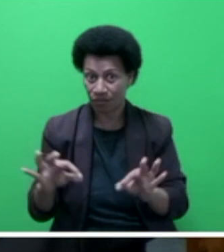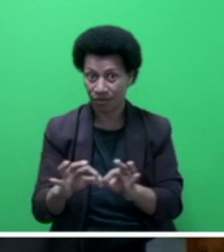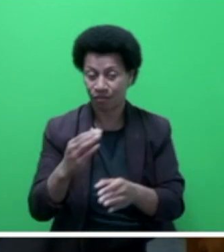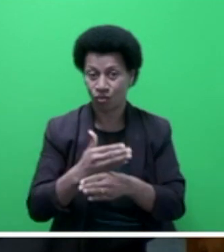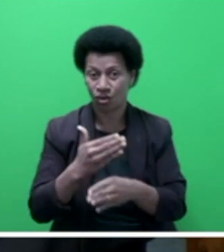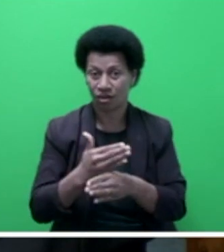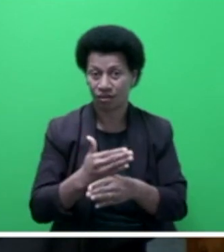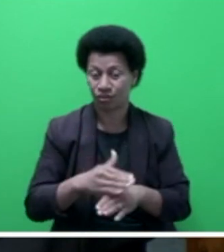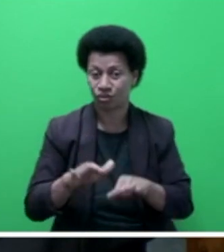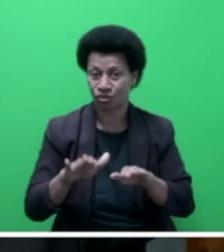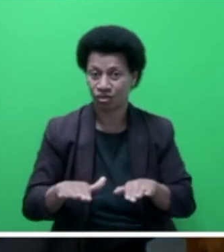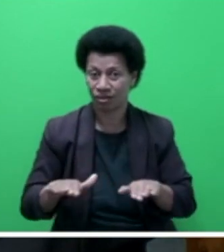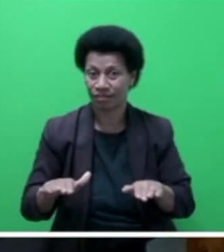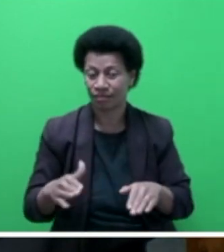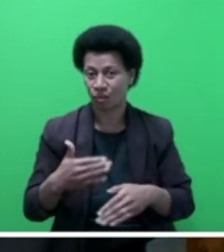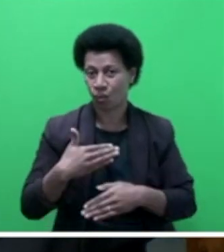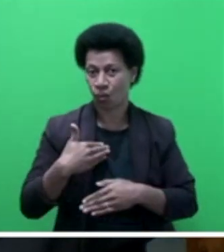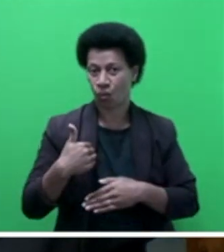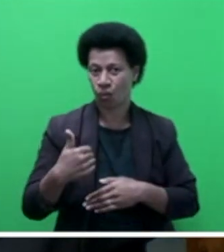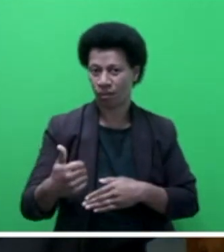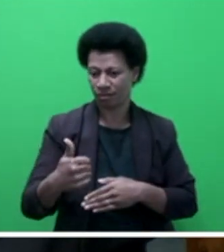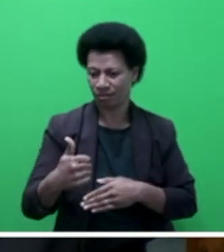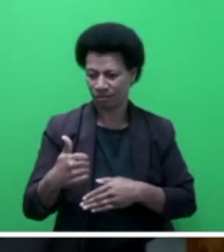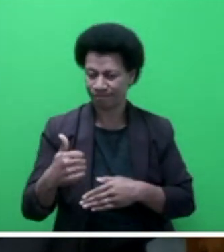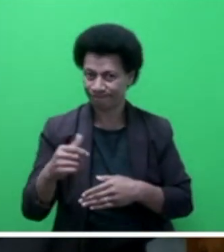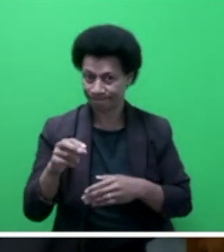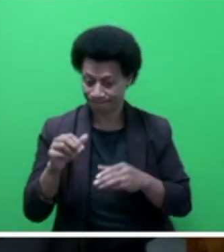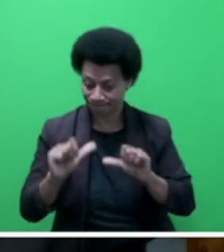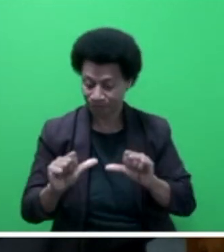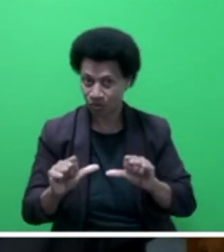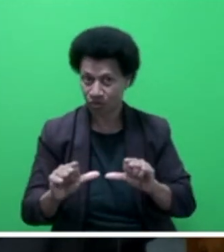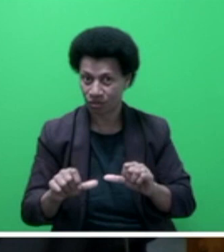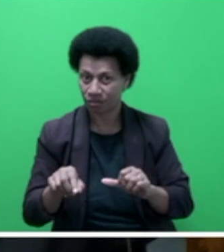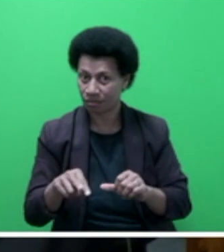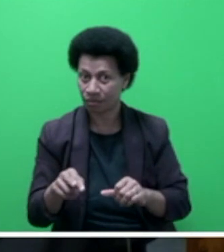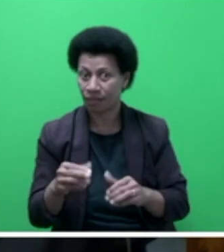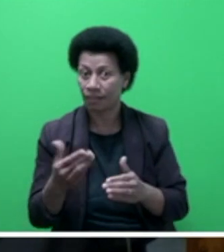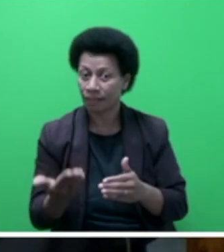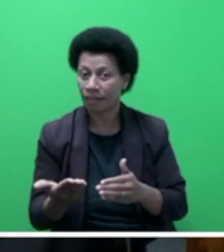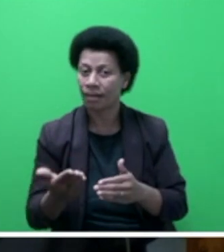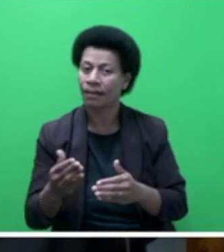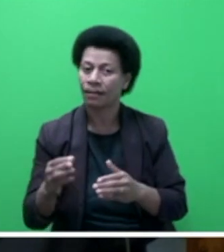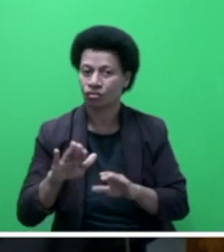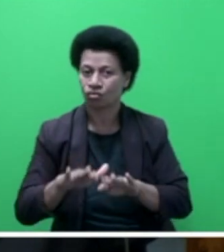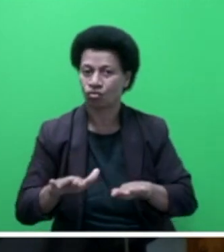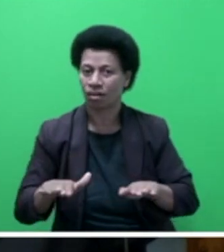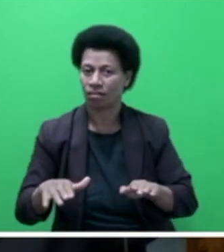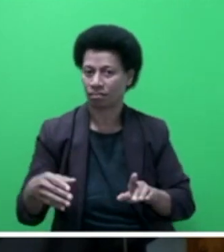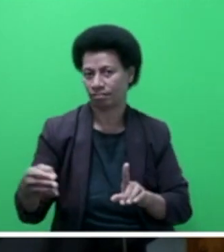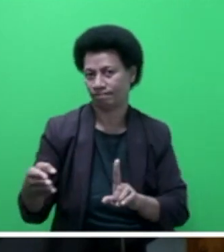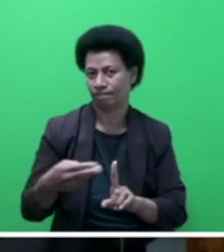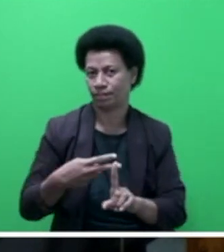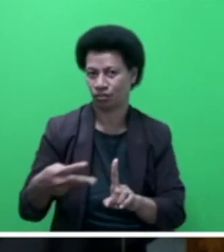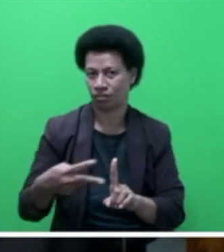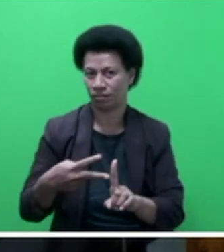services, and in particular, to better guide the work of the ministry in preventing and responding to child abuse. The Child Justice Bill